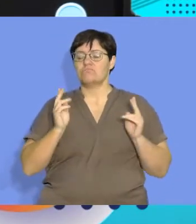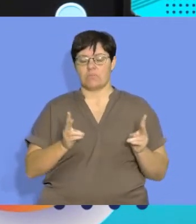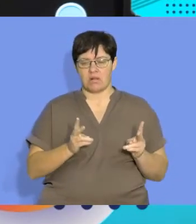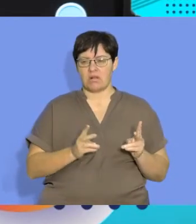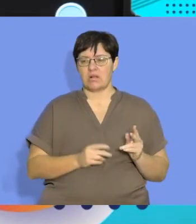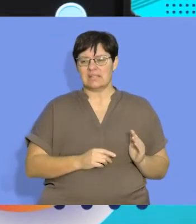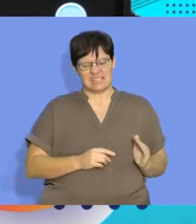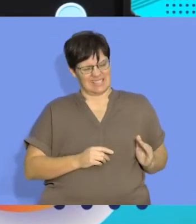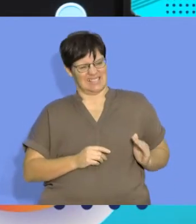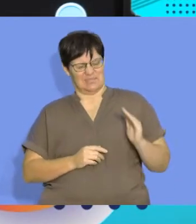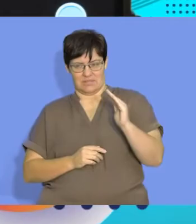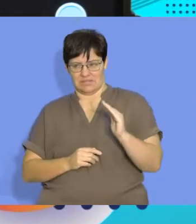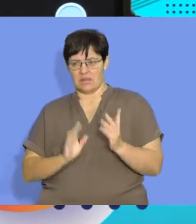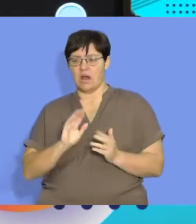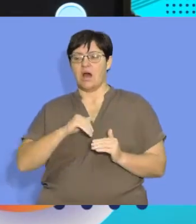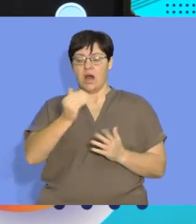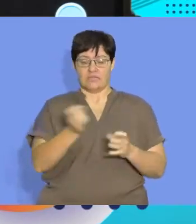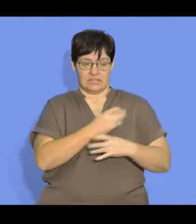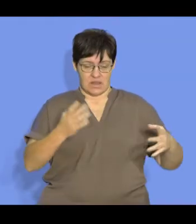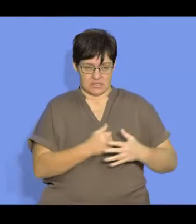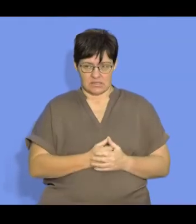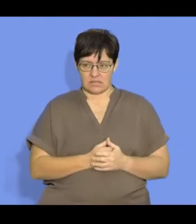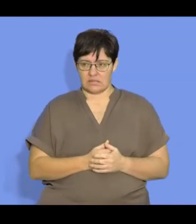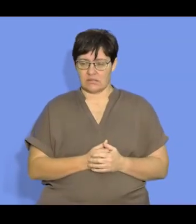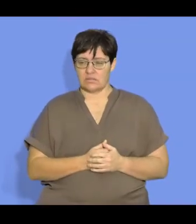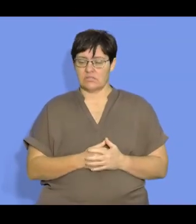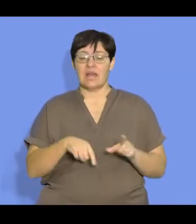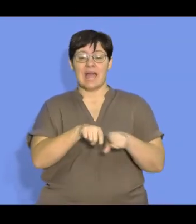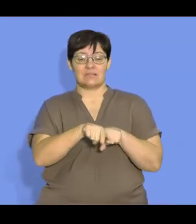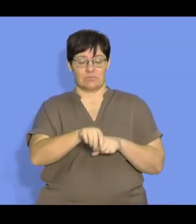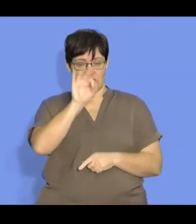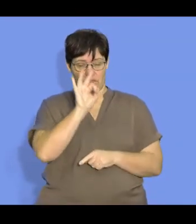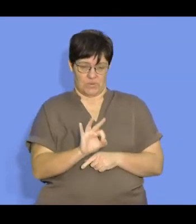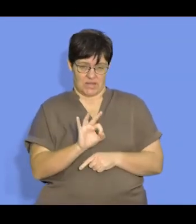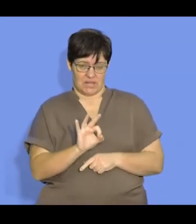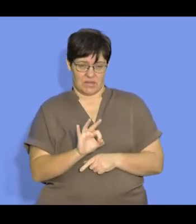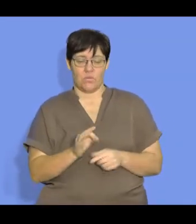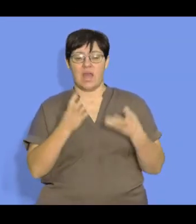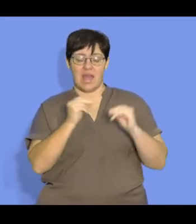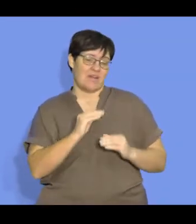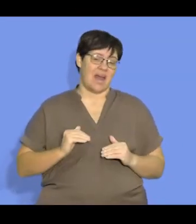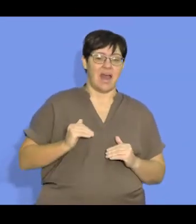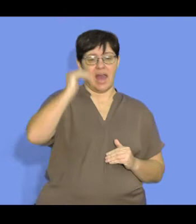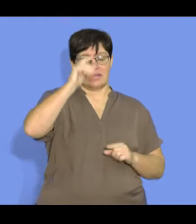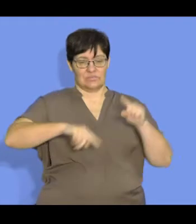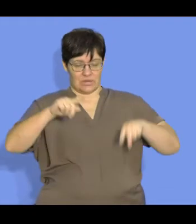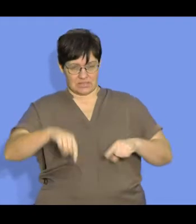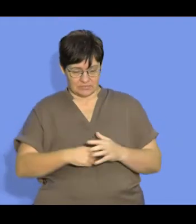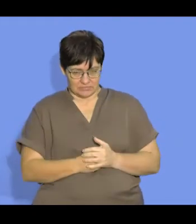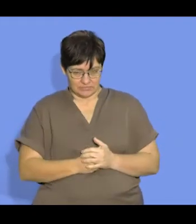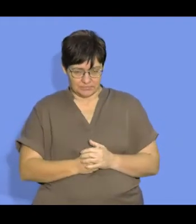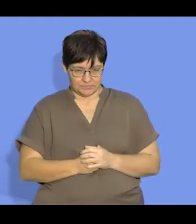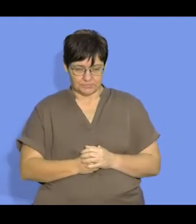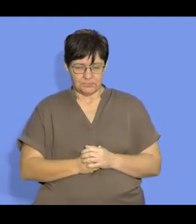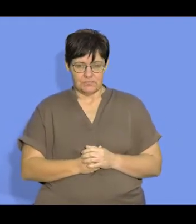at the steepness of our gradient. It's normally steepest just after the start. So in experiment 3,